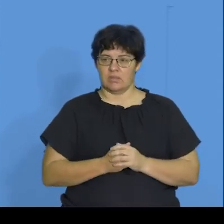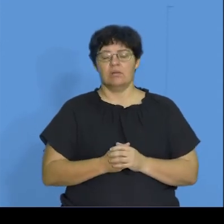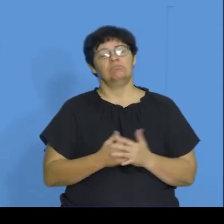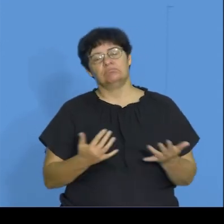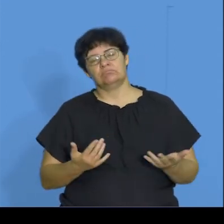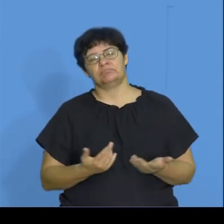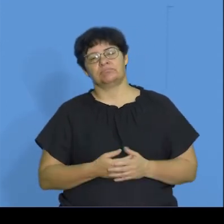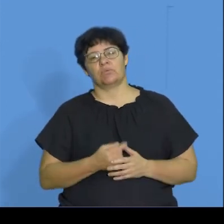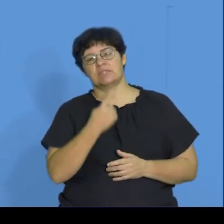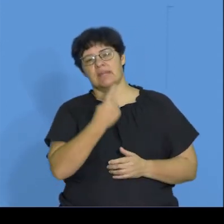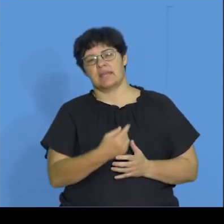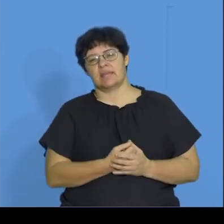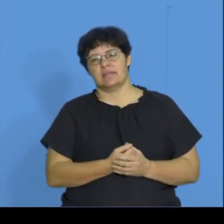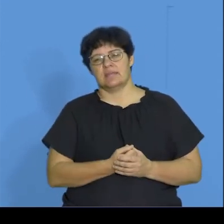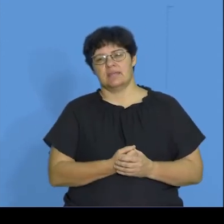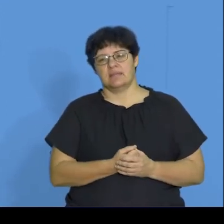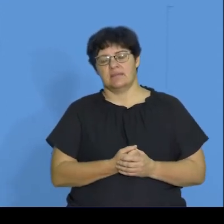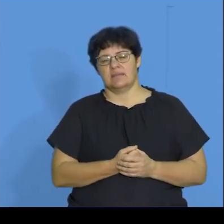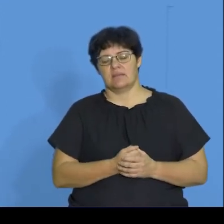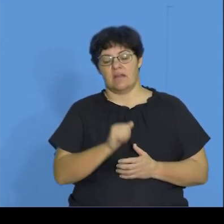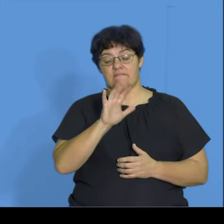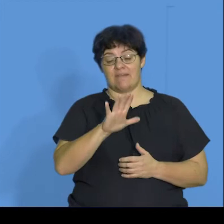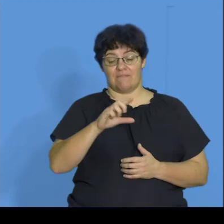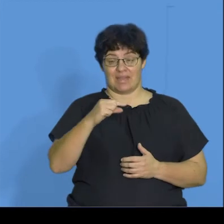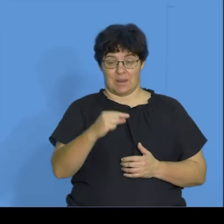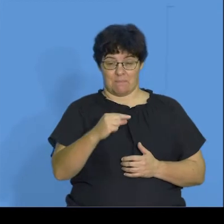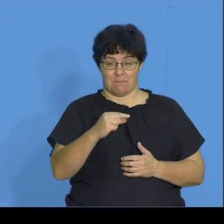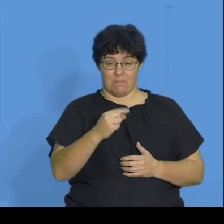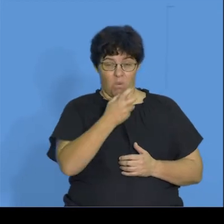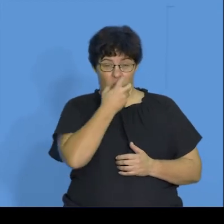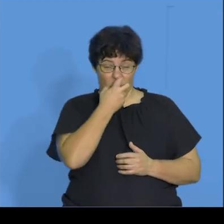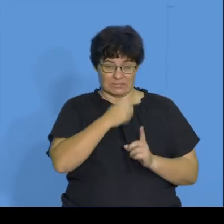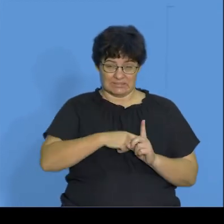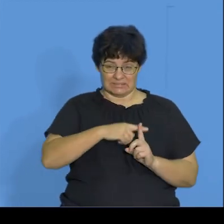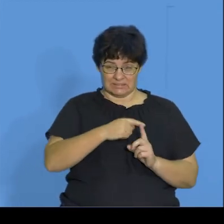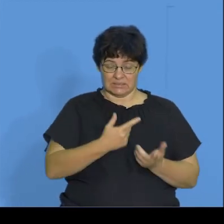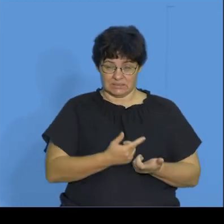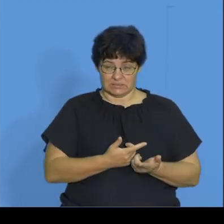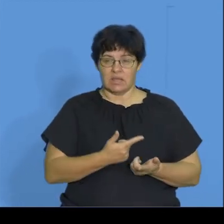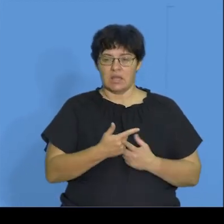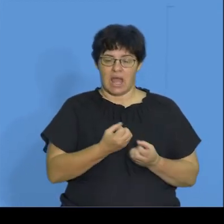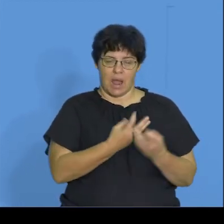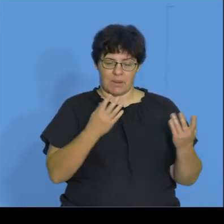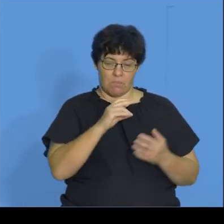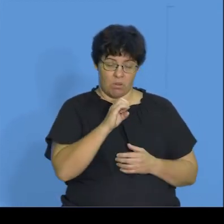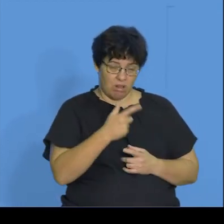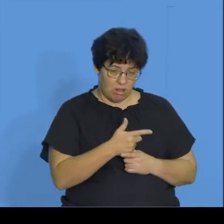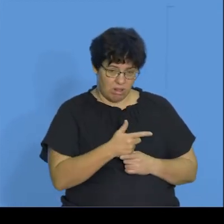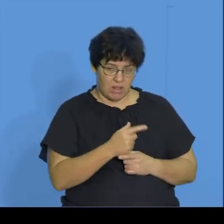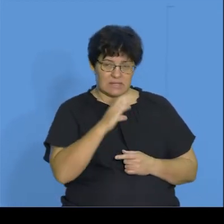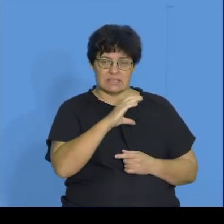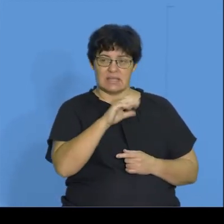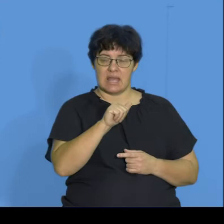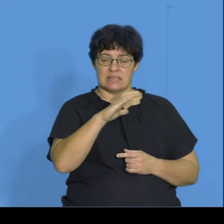that if 5 grams is heated, so how many moles of calcium carbonate are there in the 5 gram